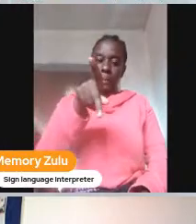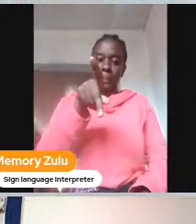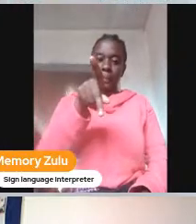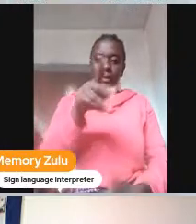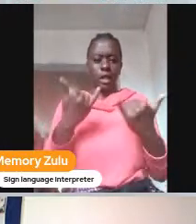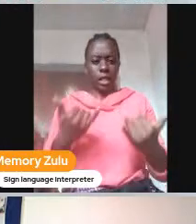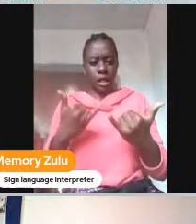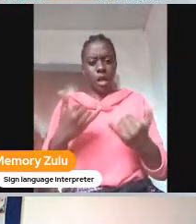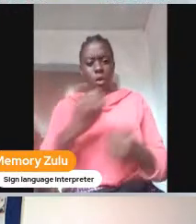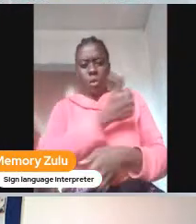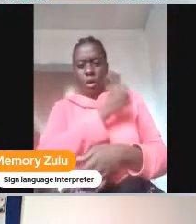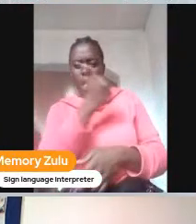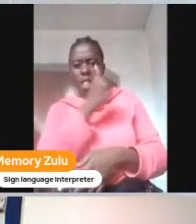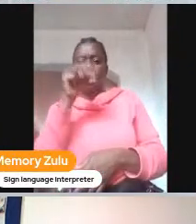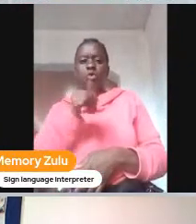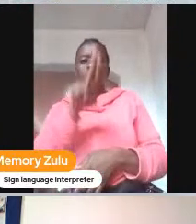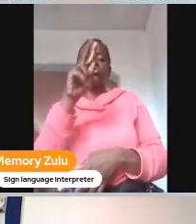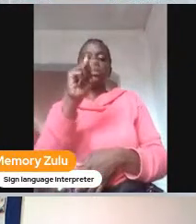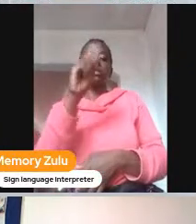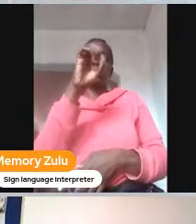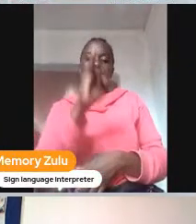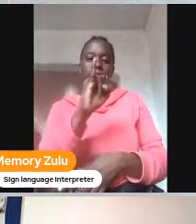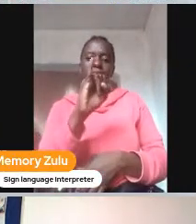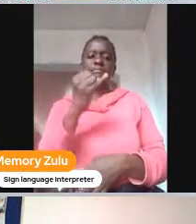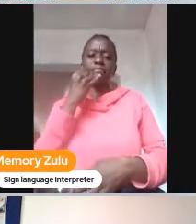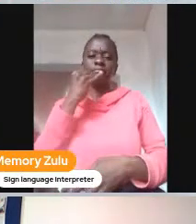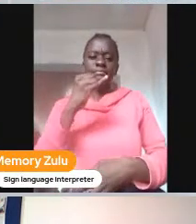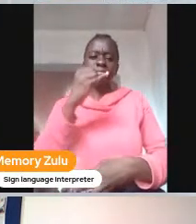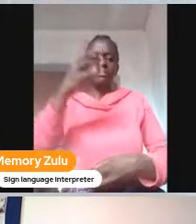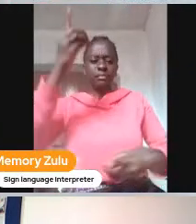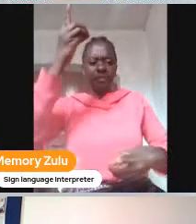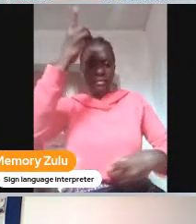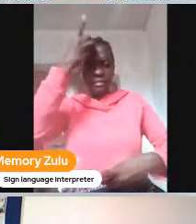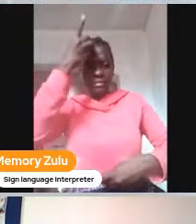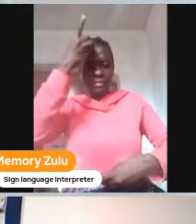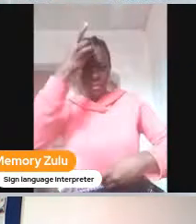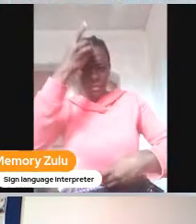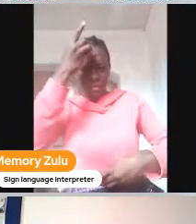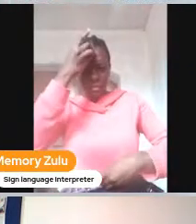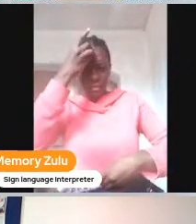infections. These are infections which affect the urinary